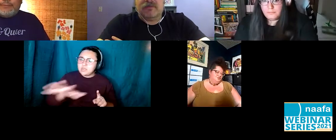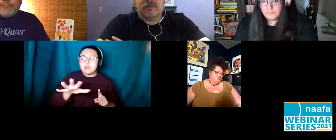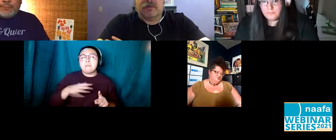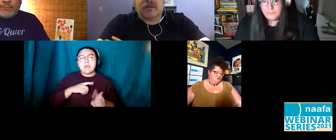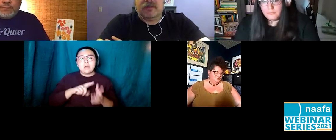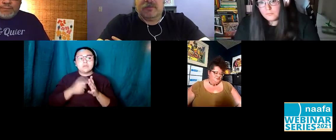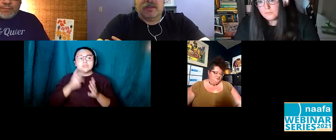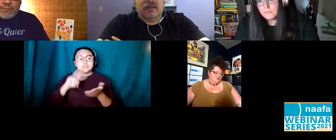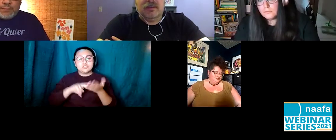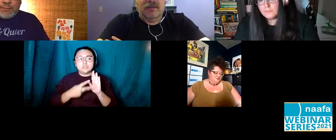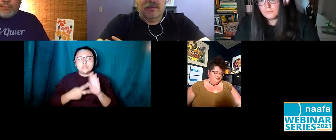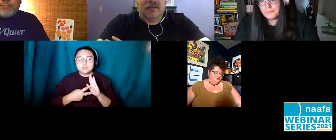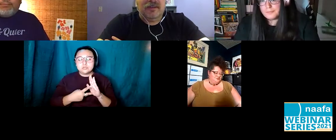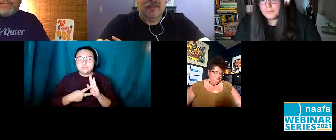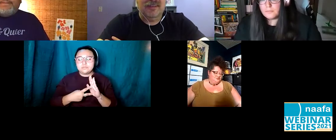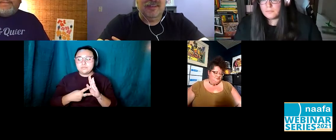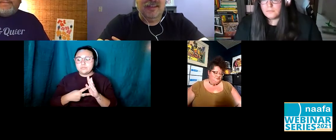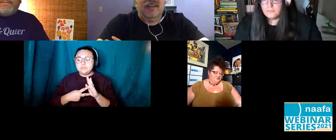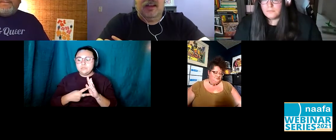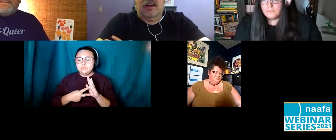been for there to be